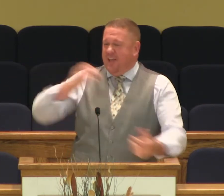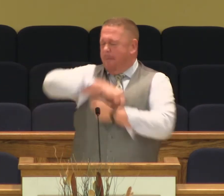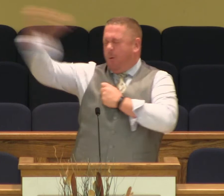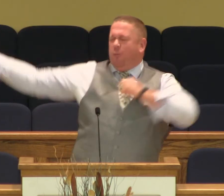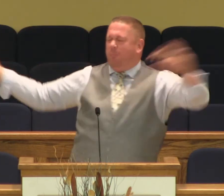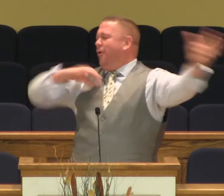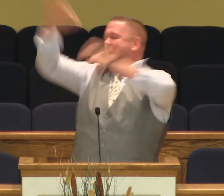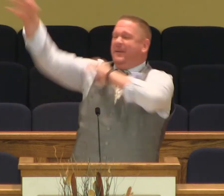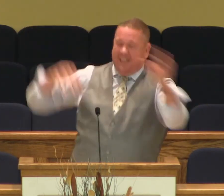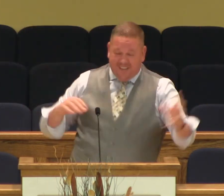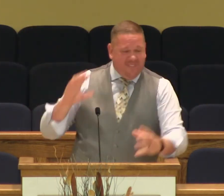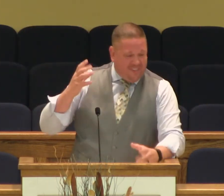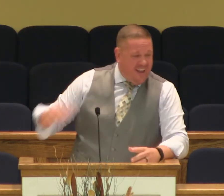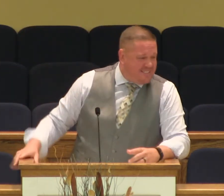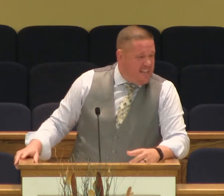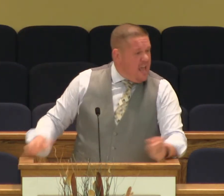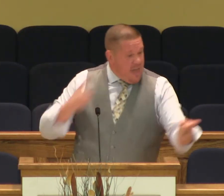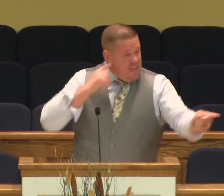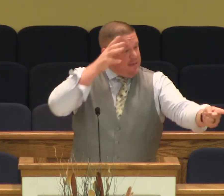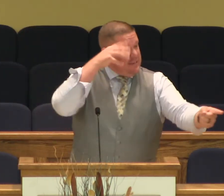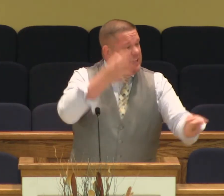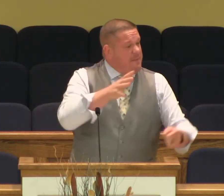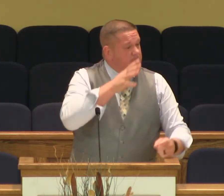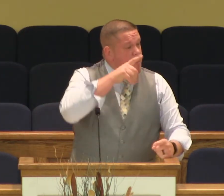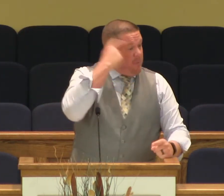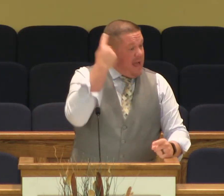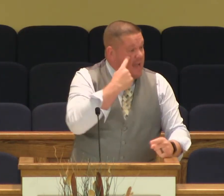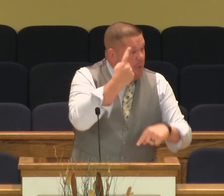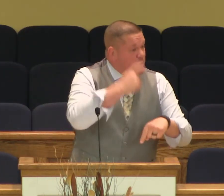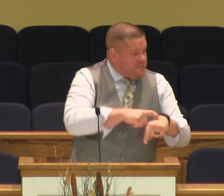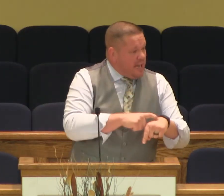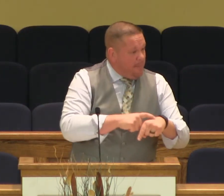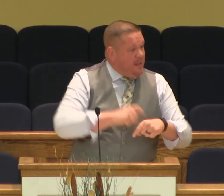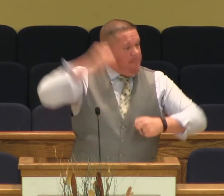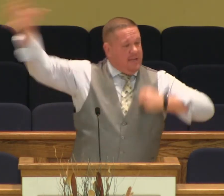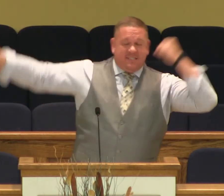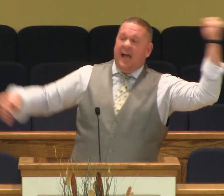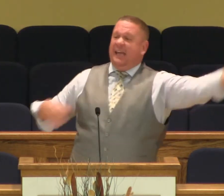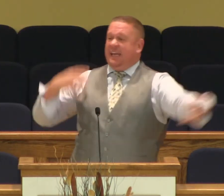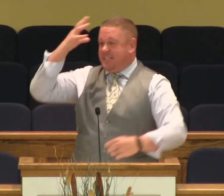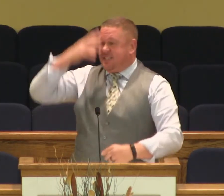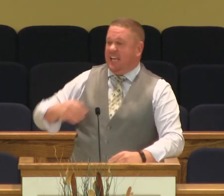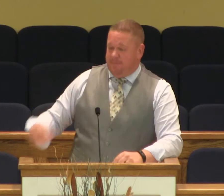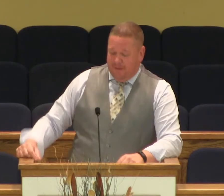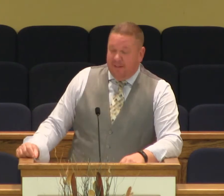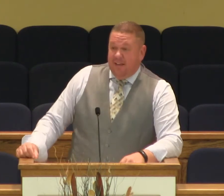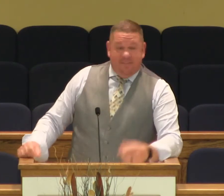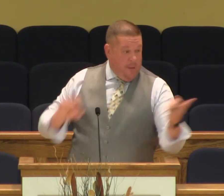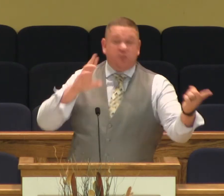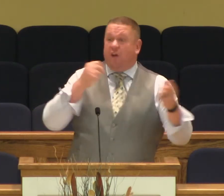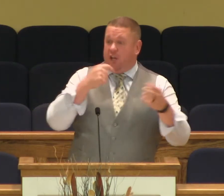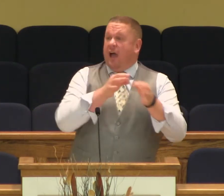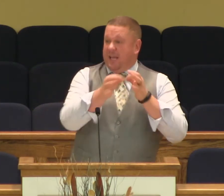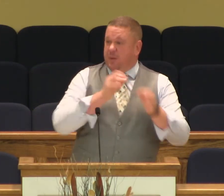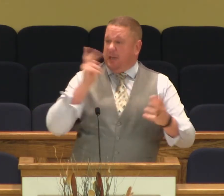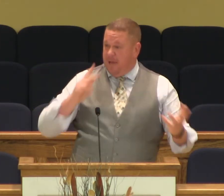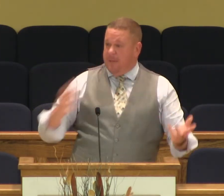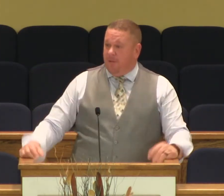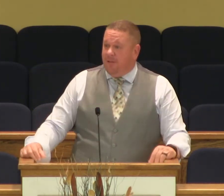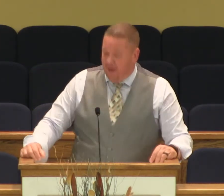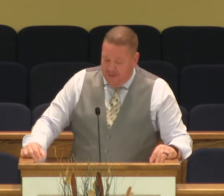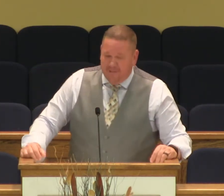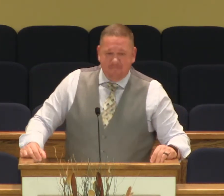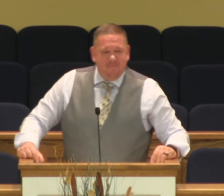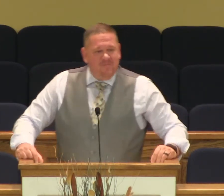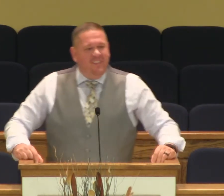spouse. Like, boom, boom. I mean, it can be crazy. I think my dad gave my mom a black eye one time by signing in his sleep. And that was fun to try to explain to